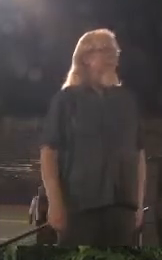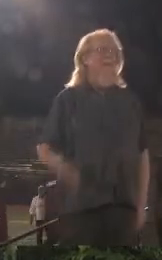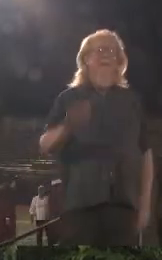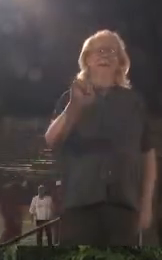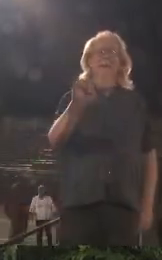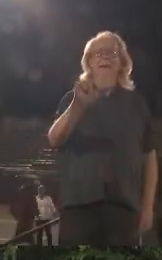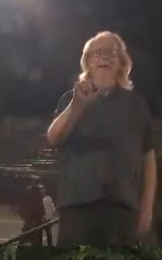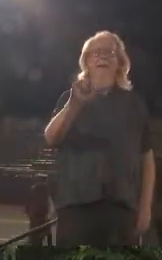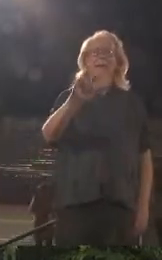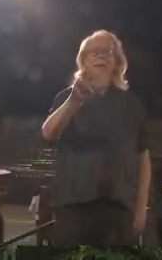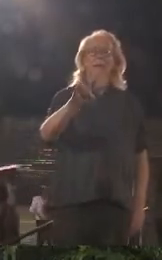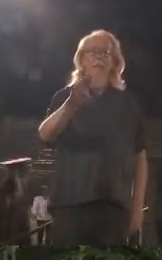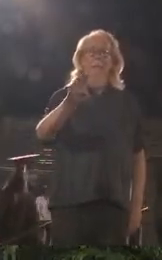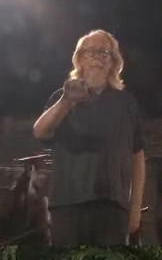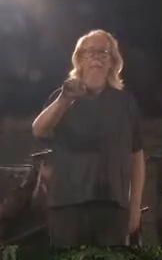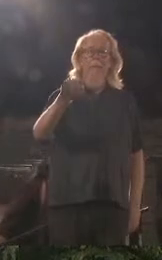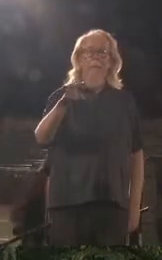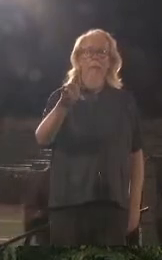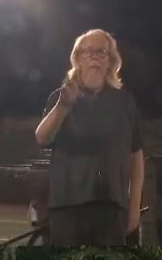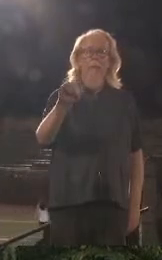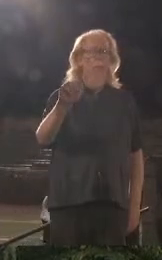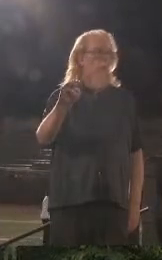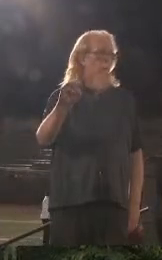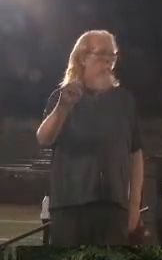Elizabeth Arlene Ramos.